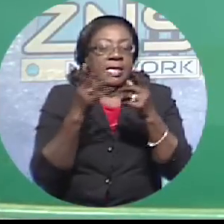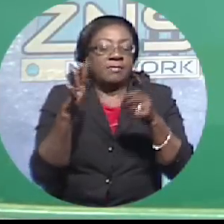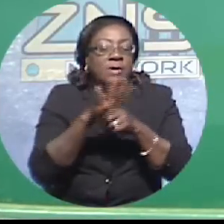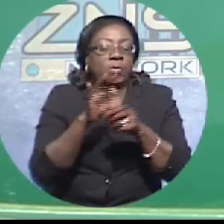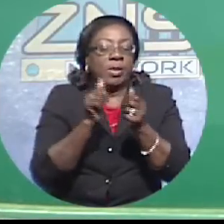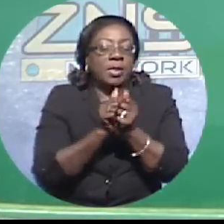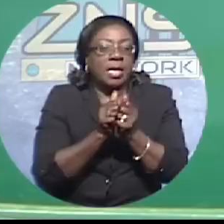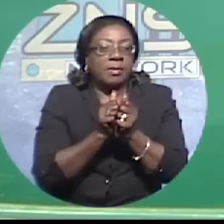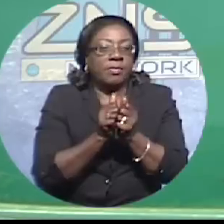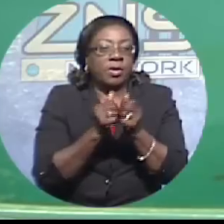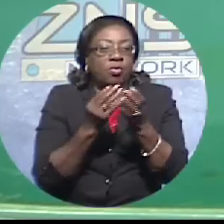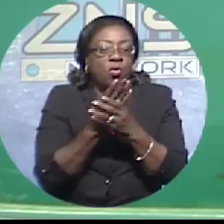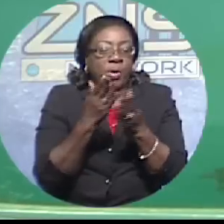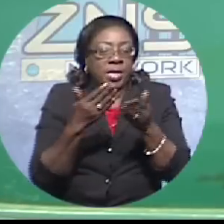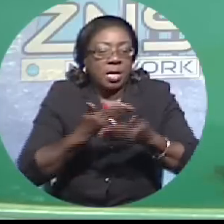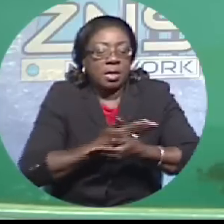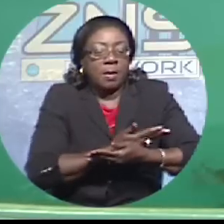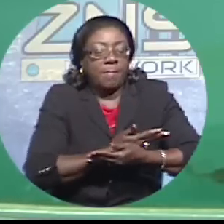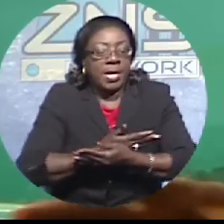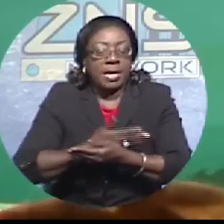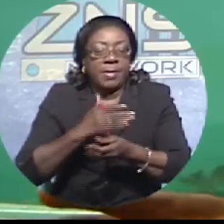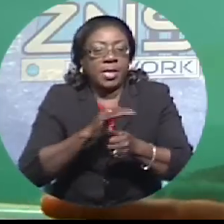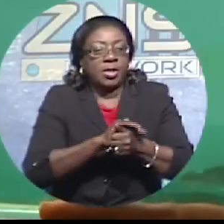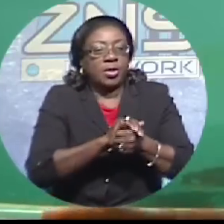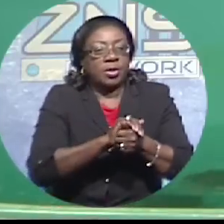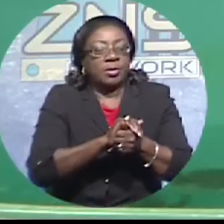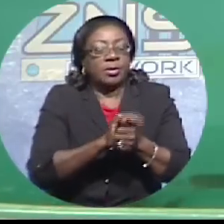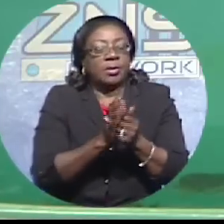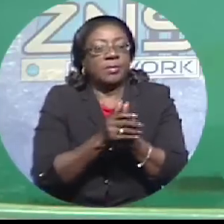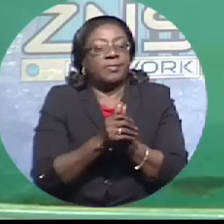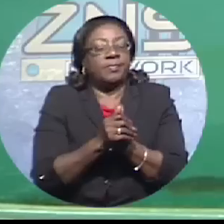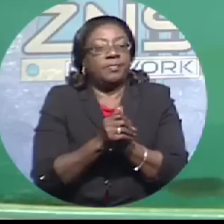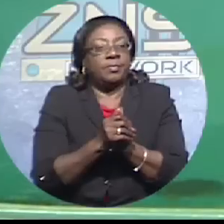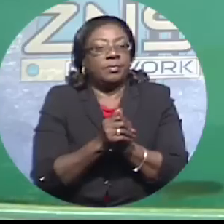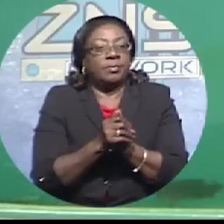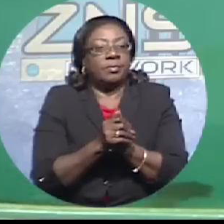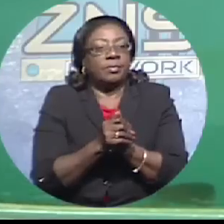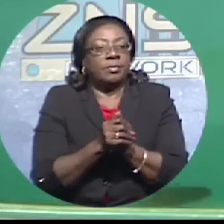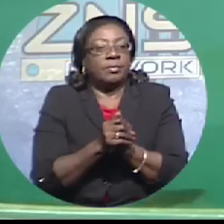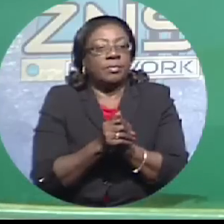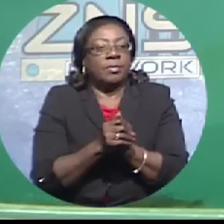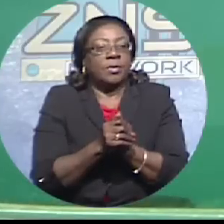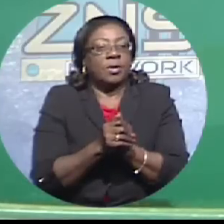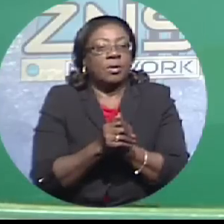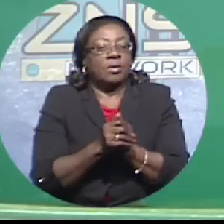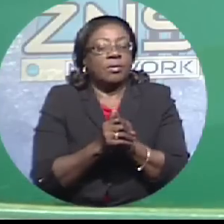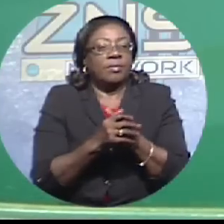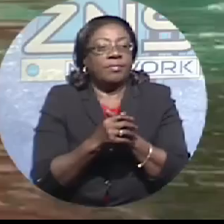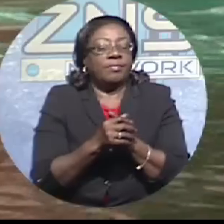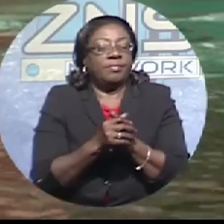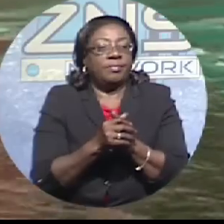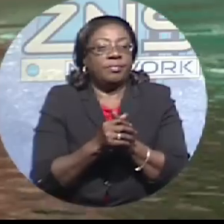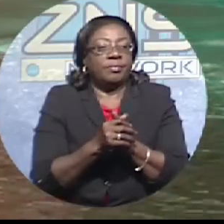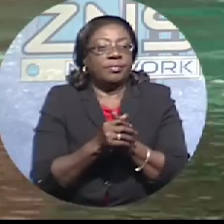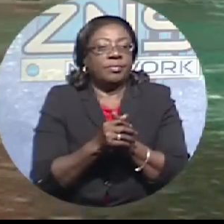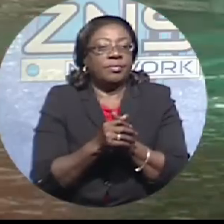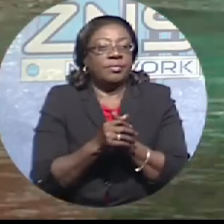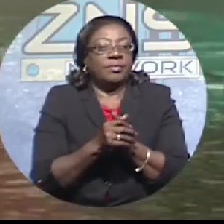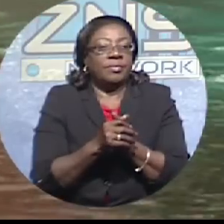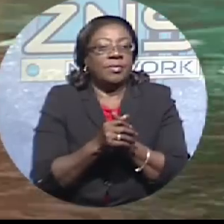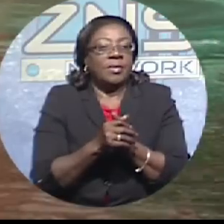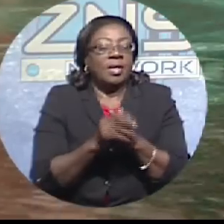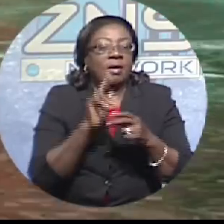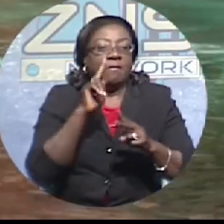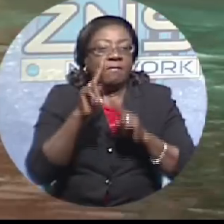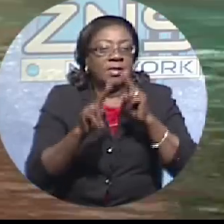think that we're doing a little something to help the wild population with green turtles, which is actually a threatened species. And guests have